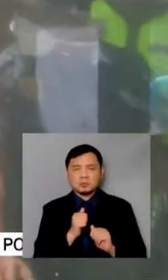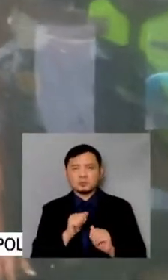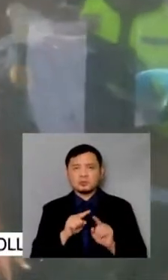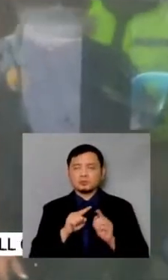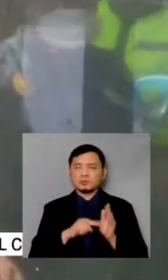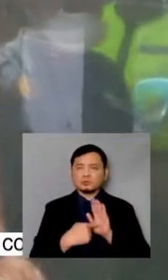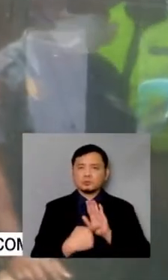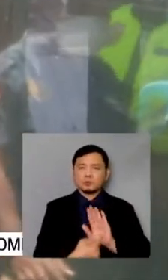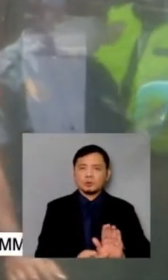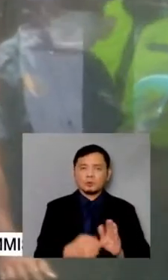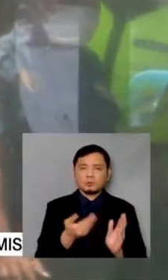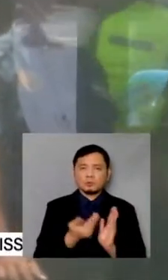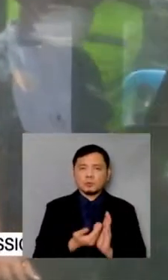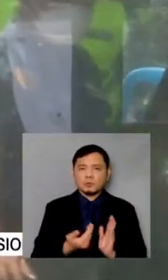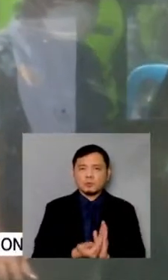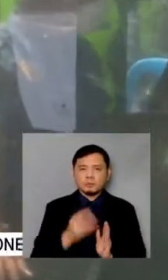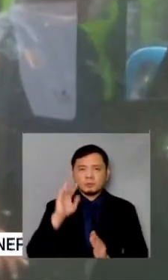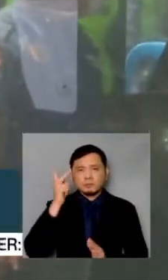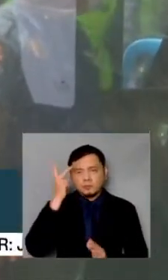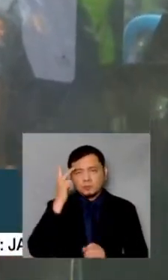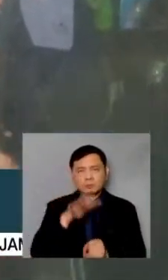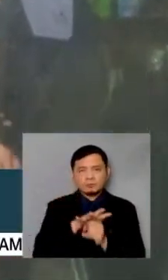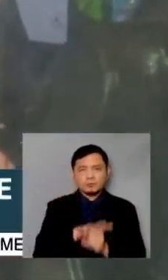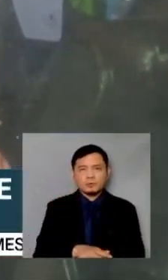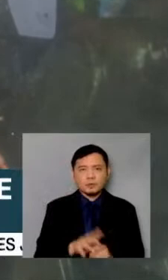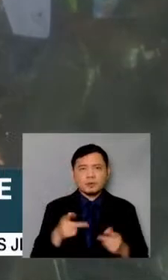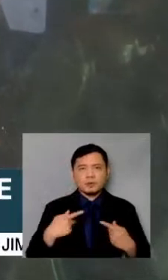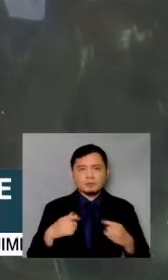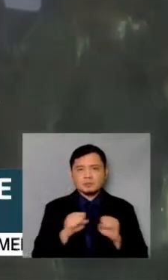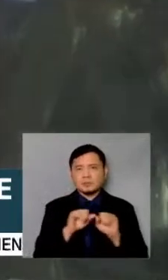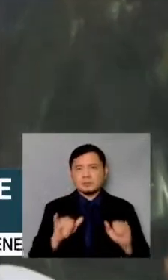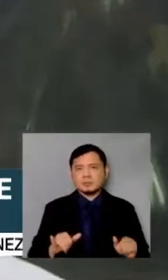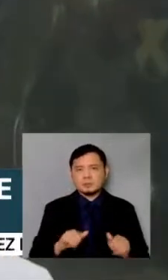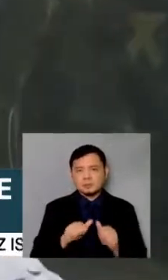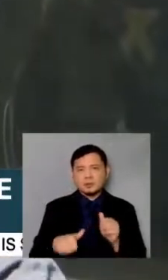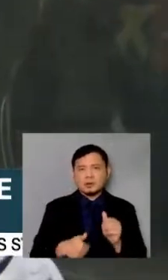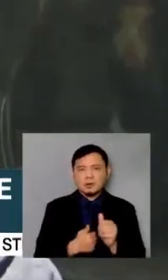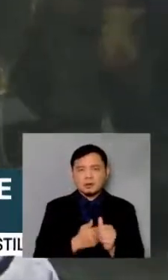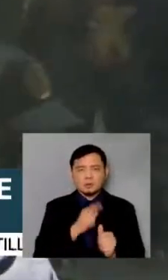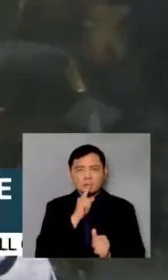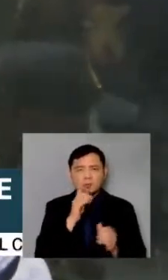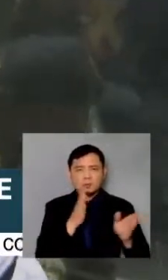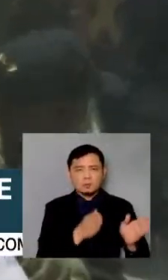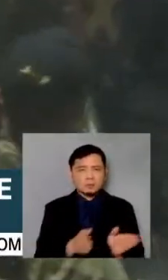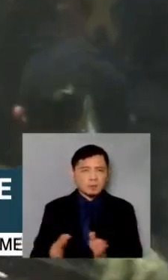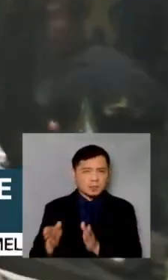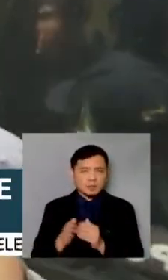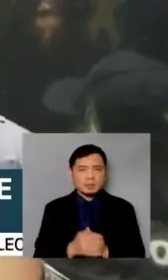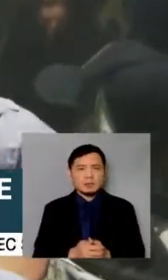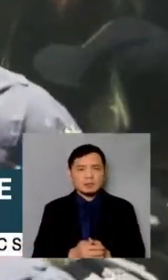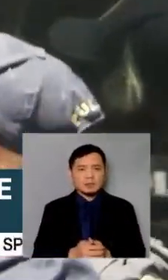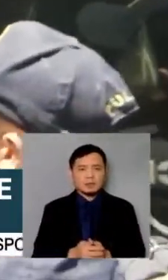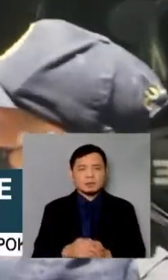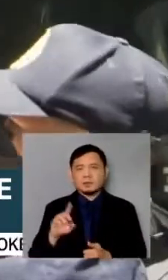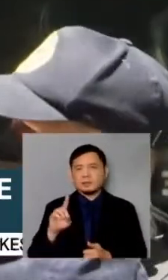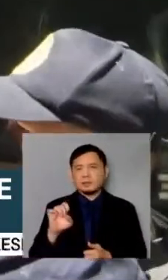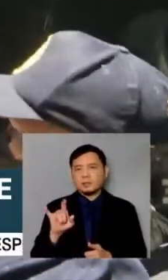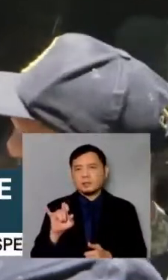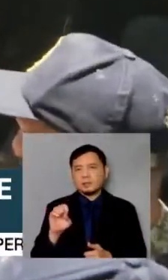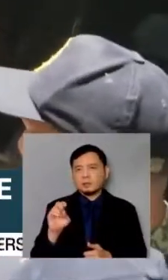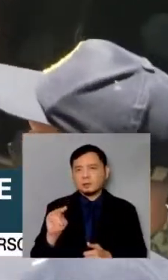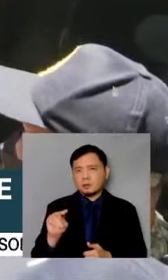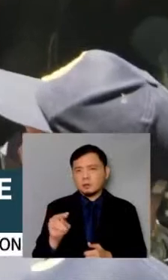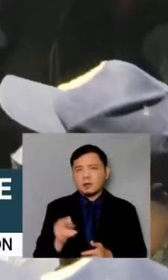against the senator is well orchestrated. De Lima's legal counsel, Attorney Dino De Leon, now calls on the Department of Justice